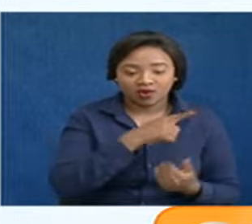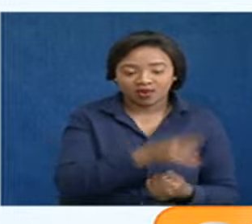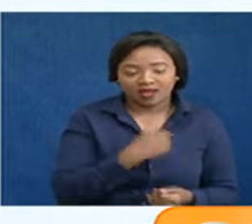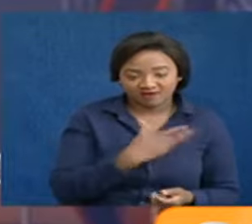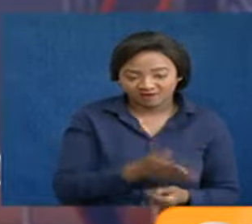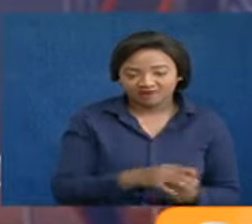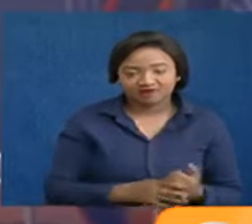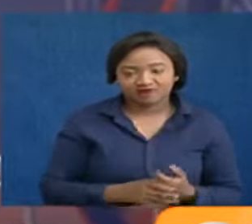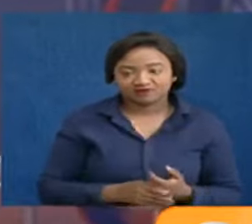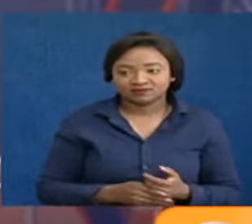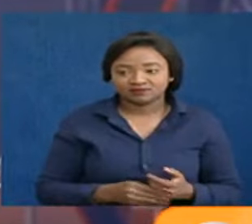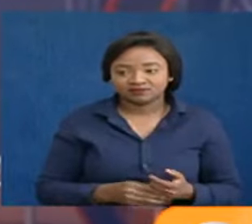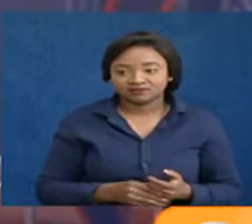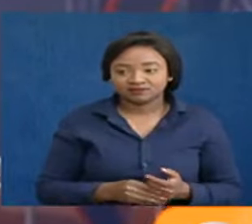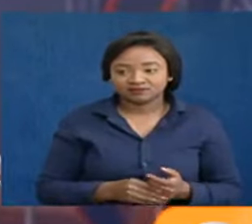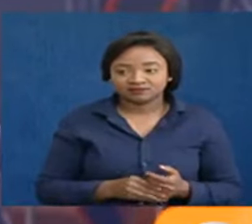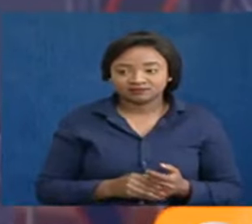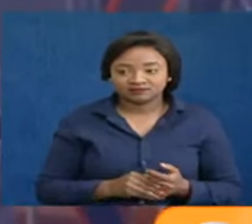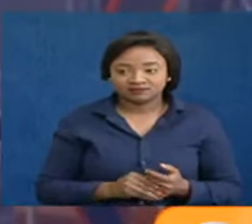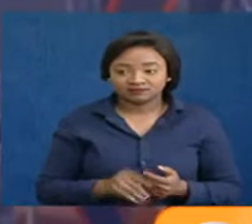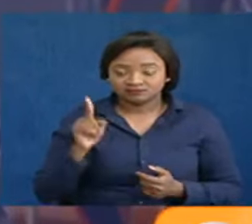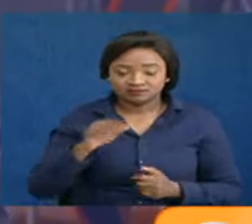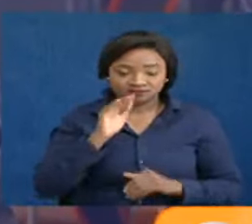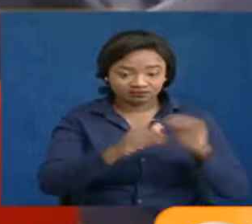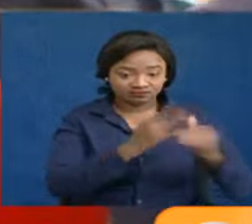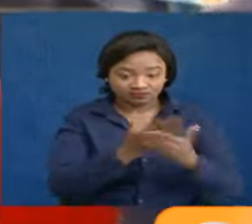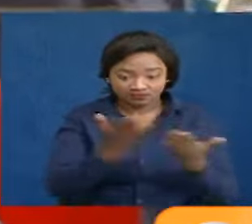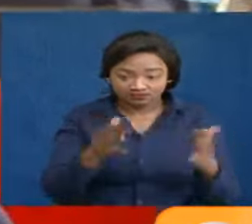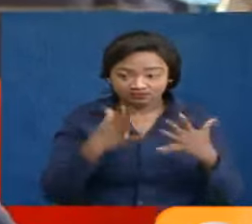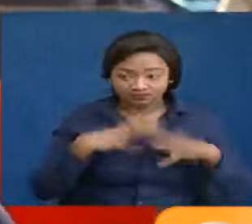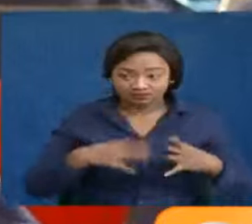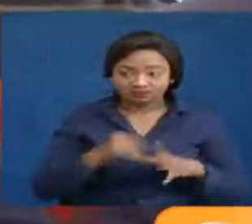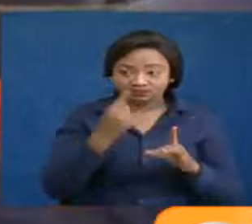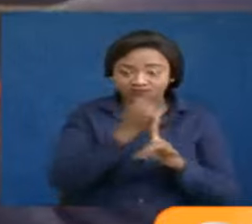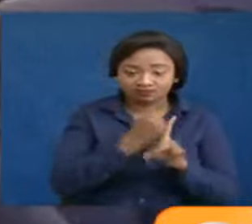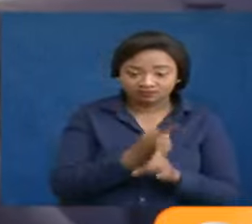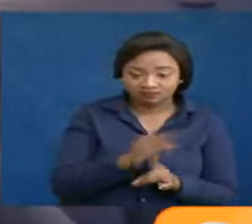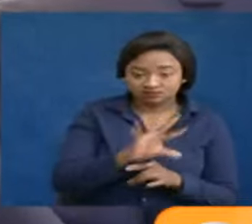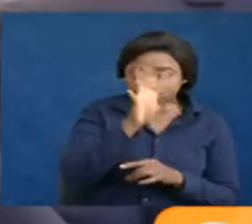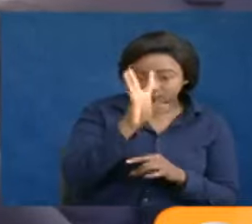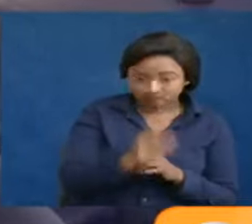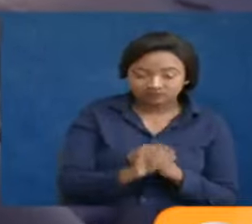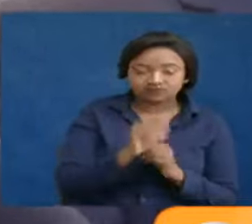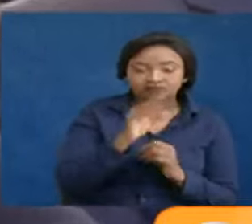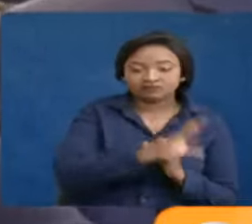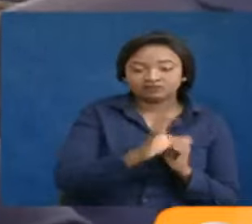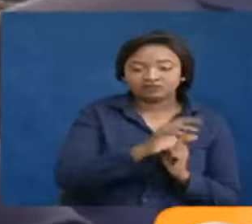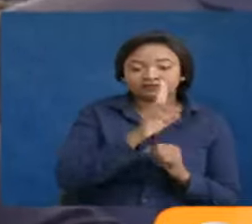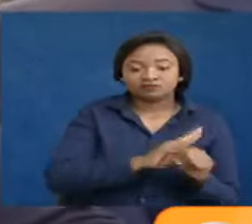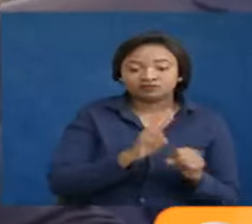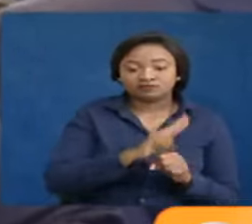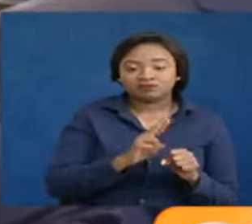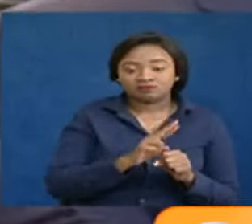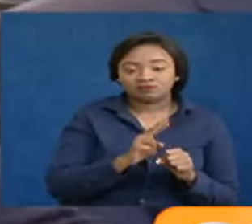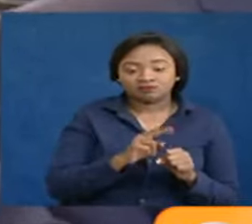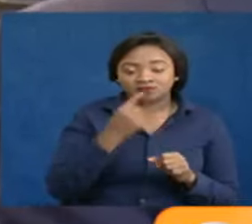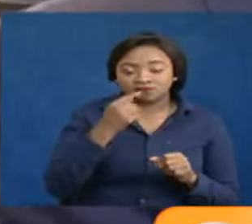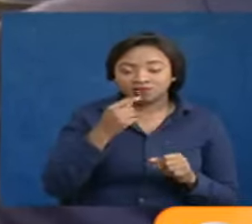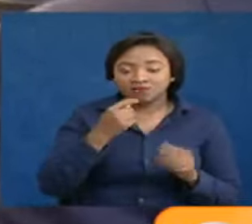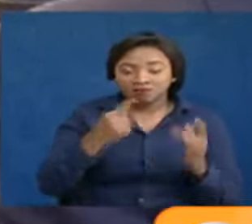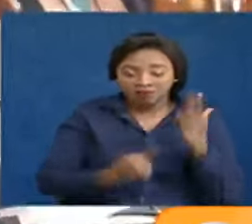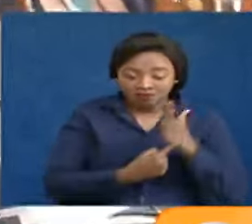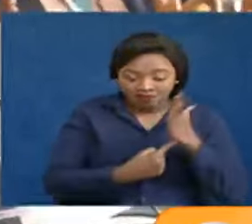Watanga has urged his counterparts in the region revenue authorities to enhance integration and use of technology in revenue collection